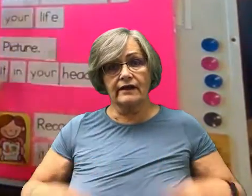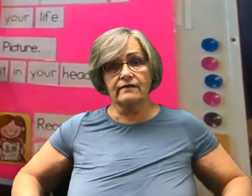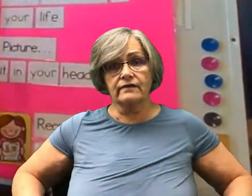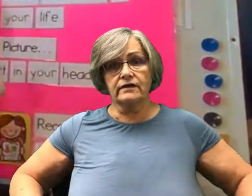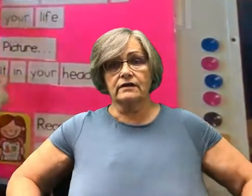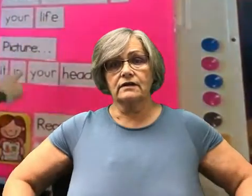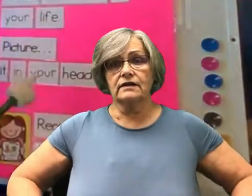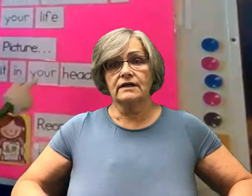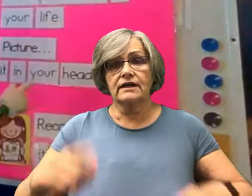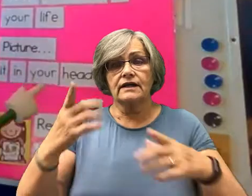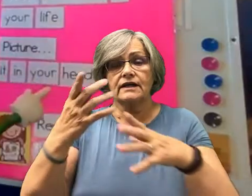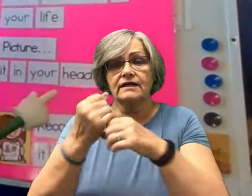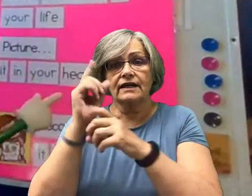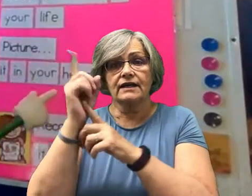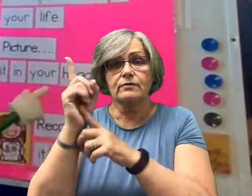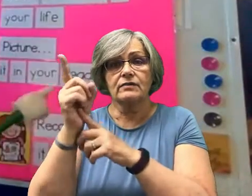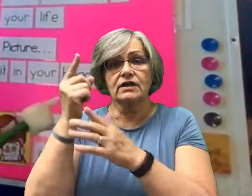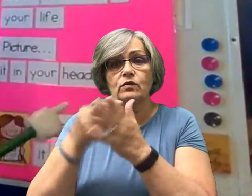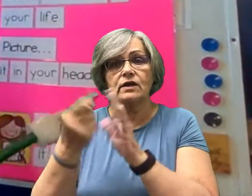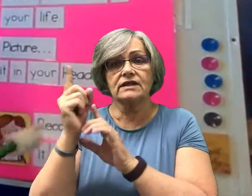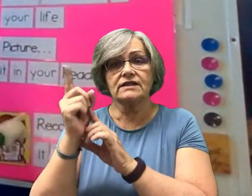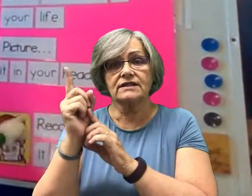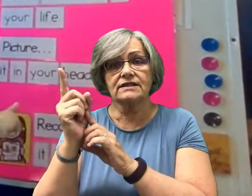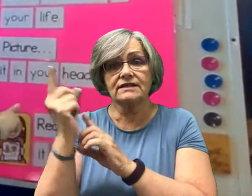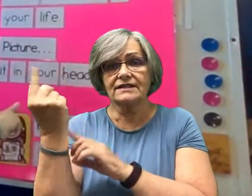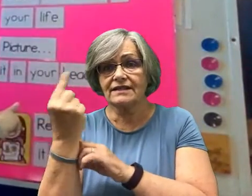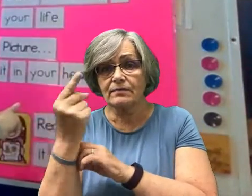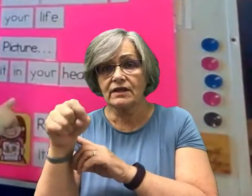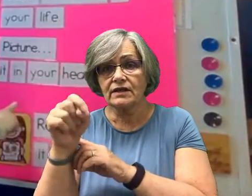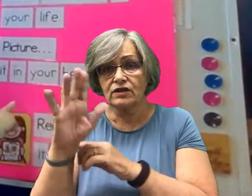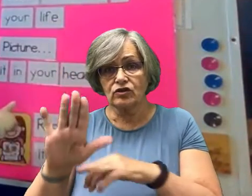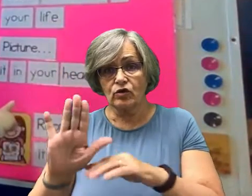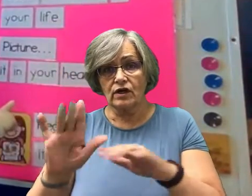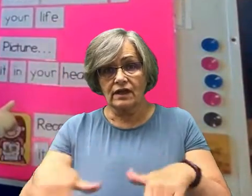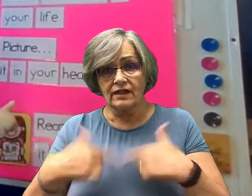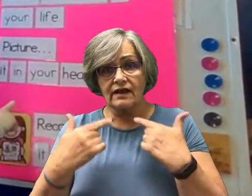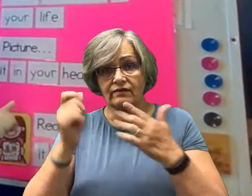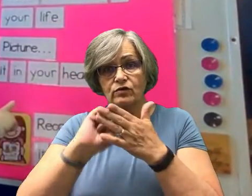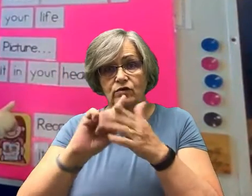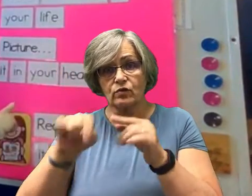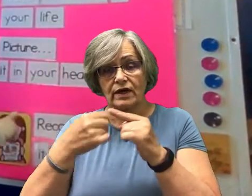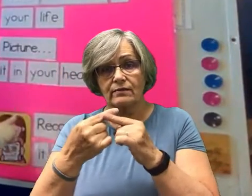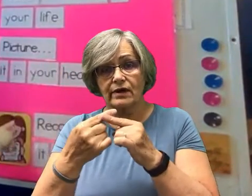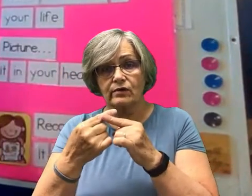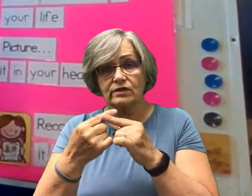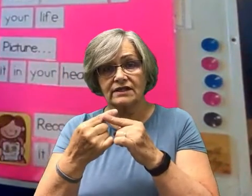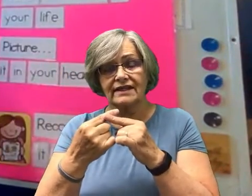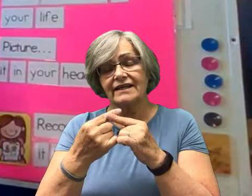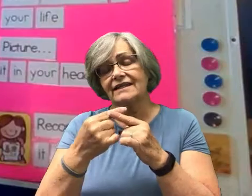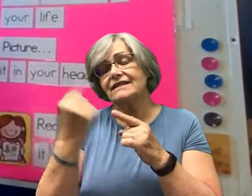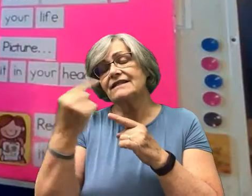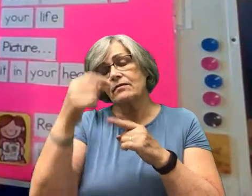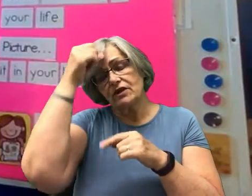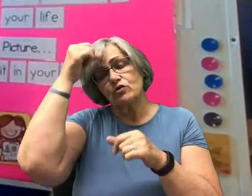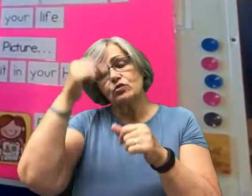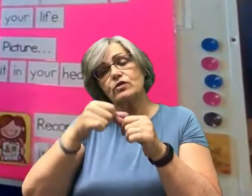life. So if you take a minute and think, what is something in your life that you could write about? Remember, a personal